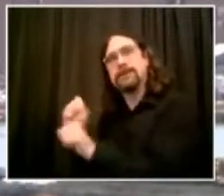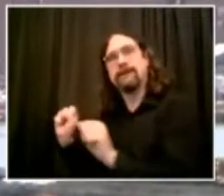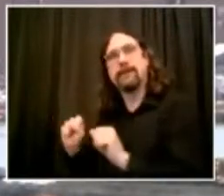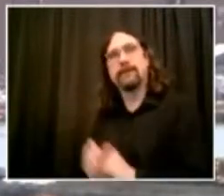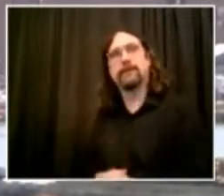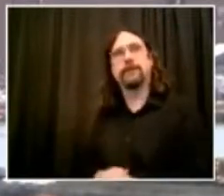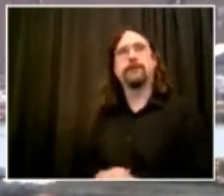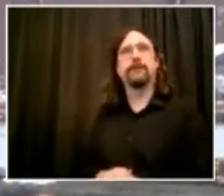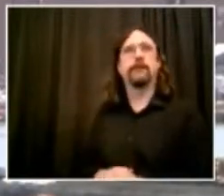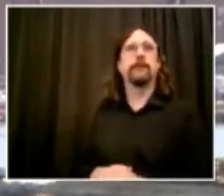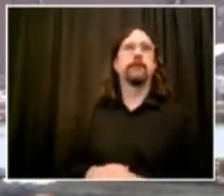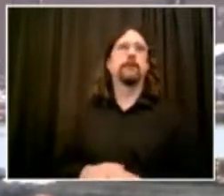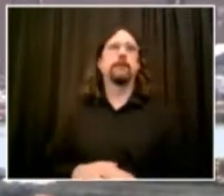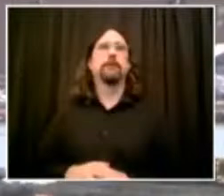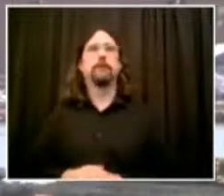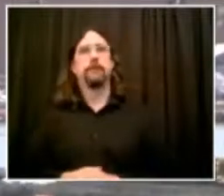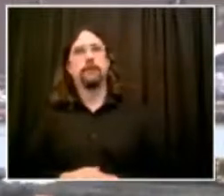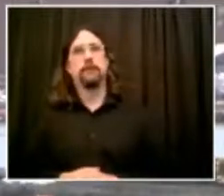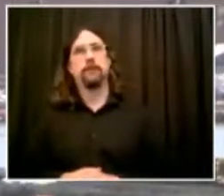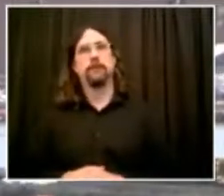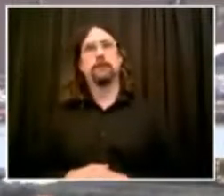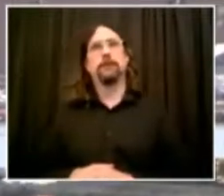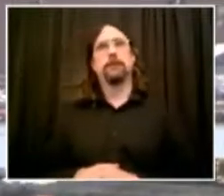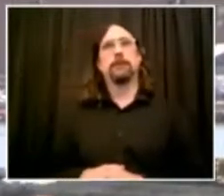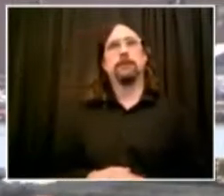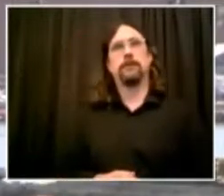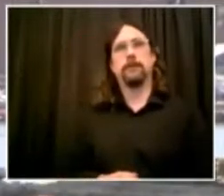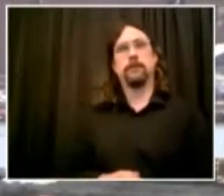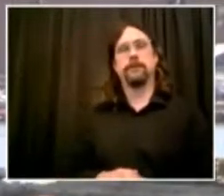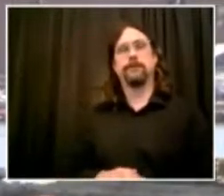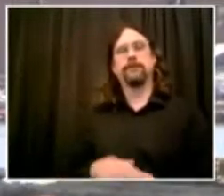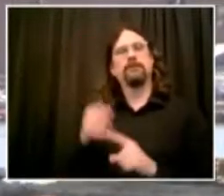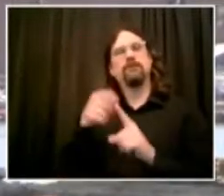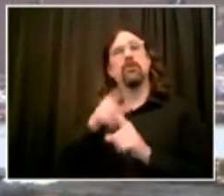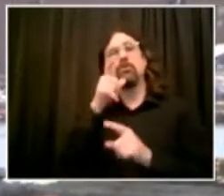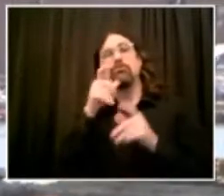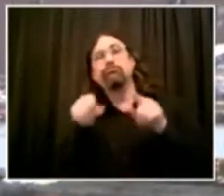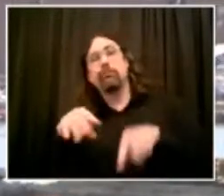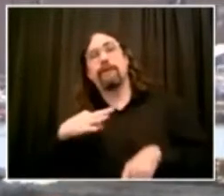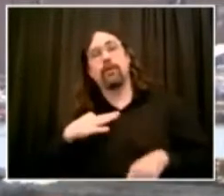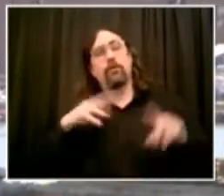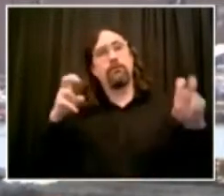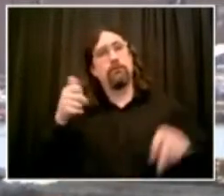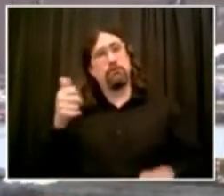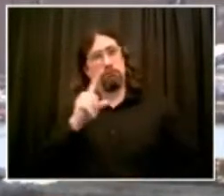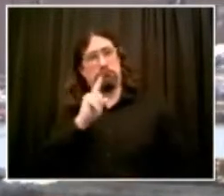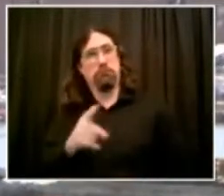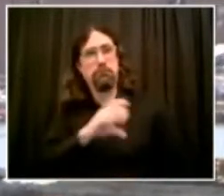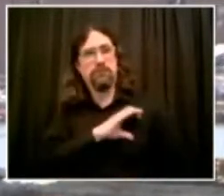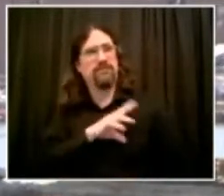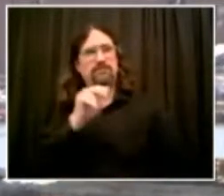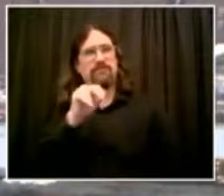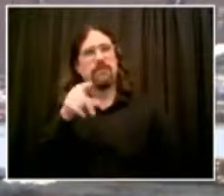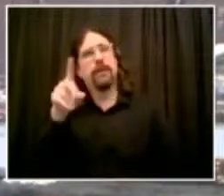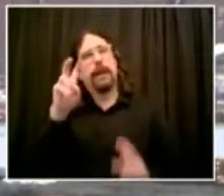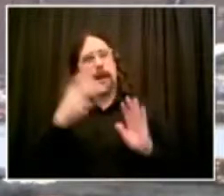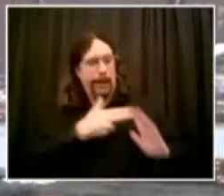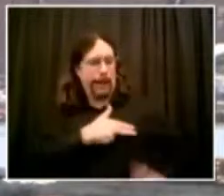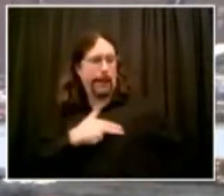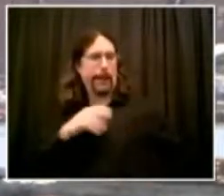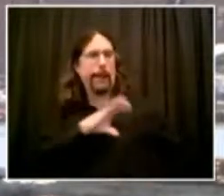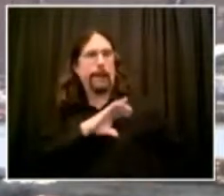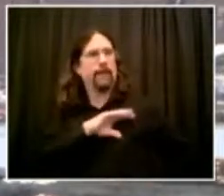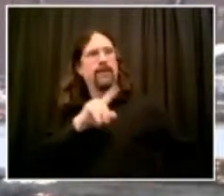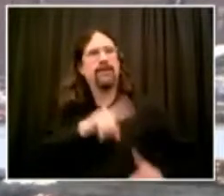people if, one car is crowded, go to the next car, that kind of thing. We think that will help. We think that that human presence, that communication helps, especially free